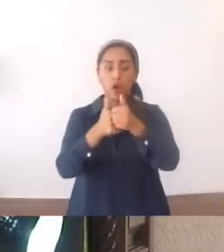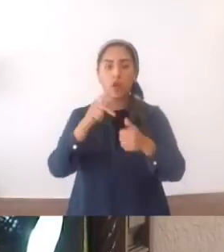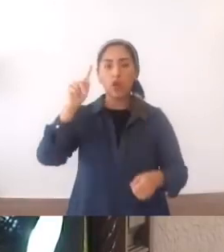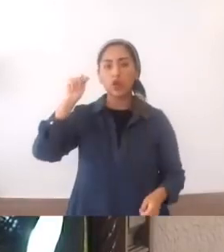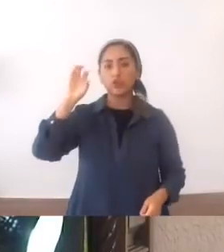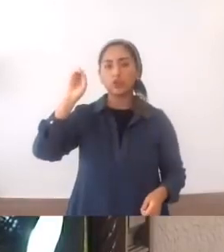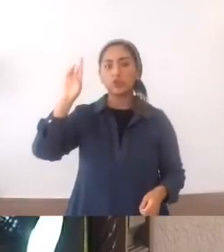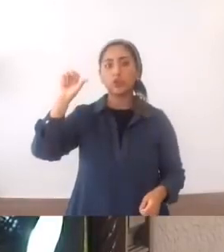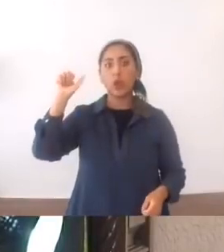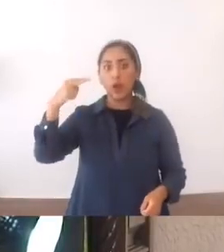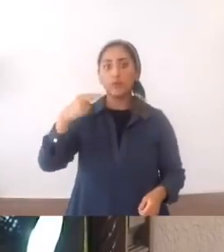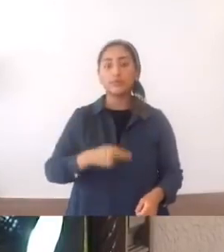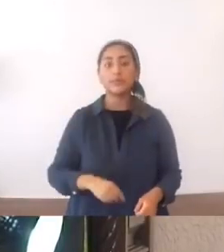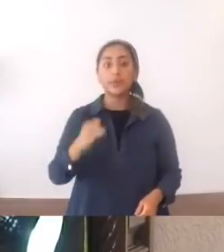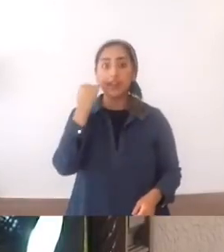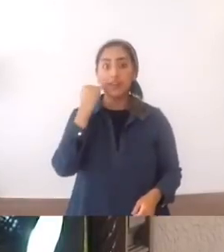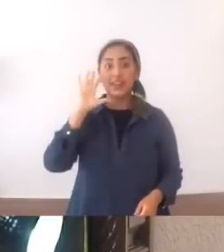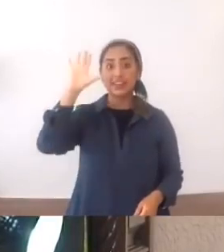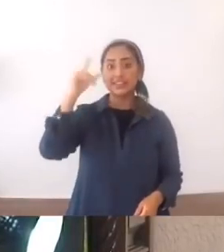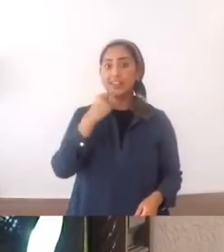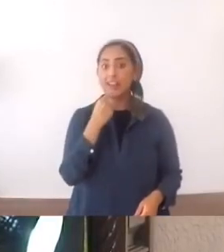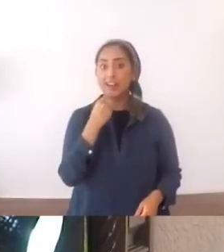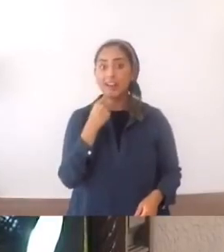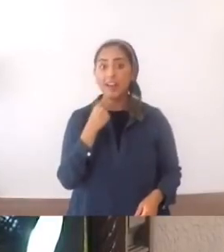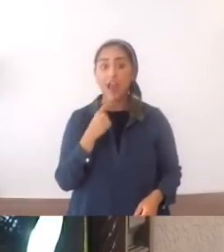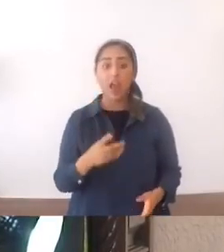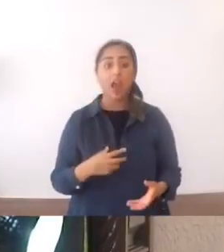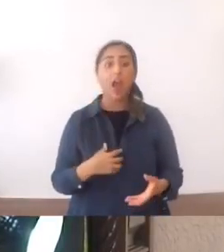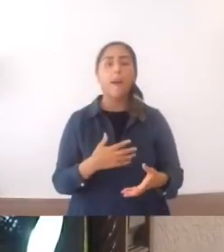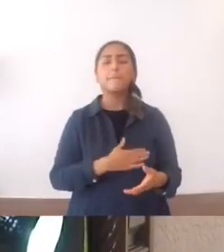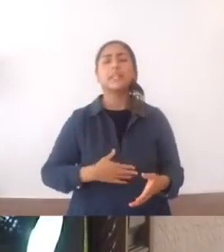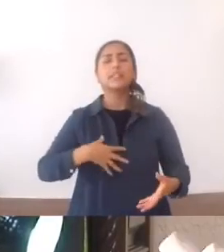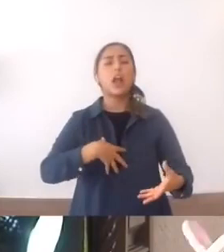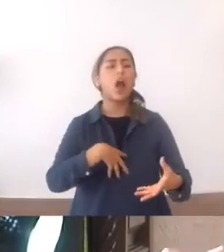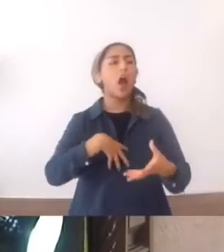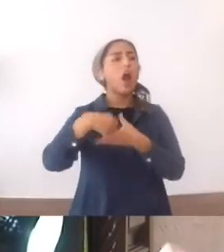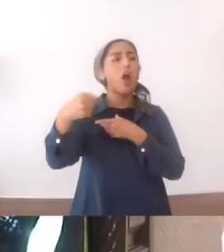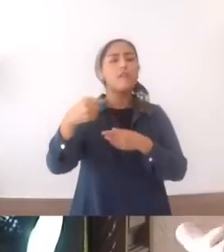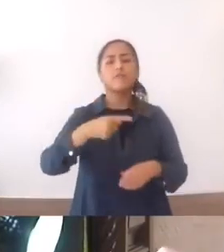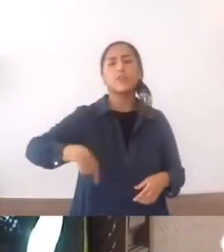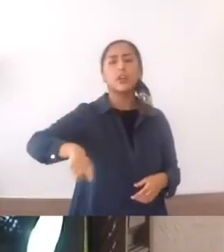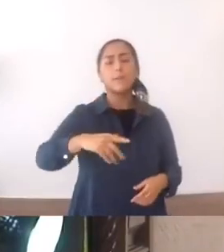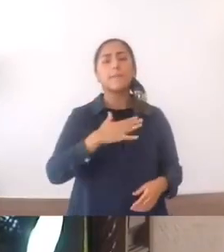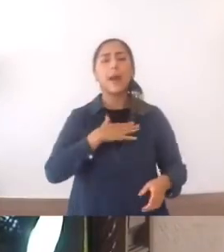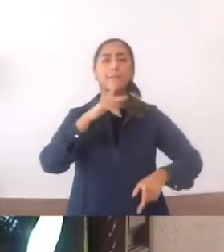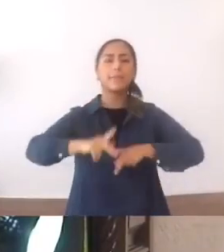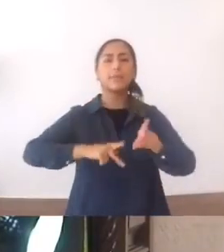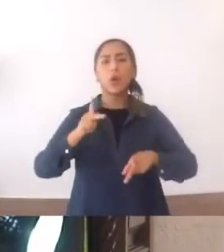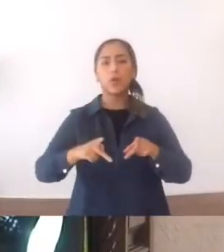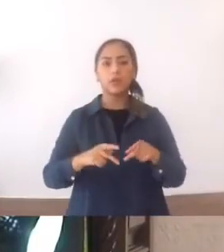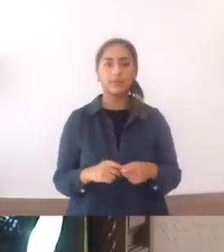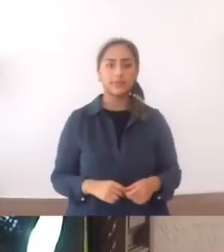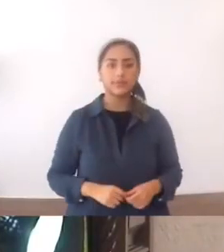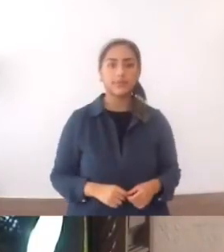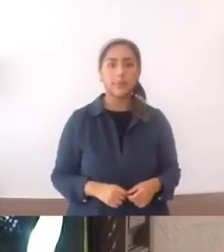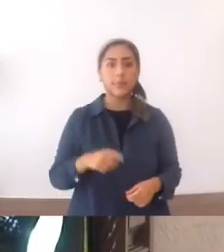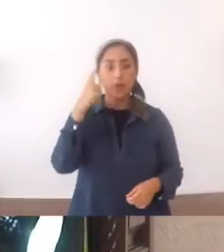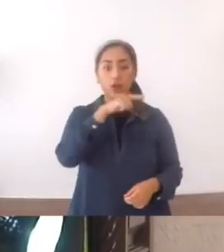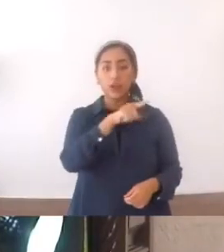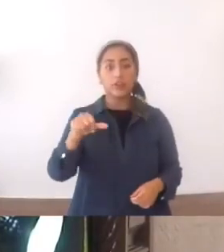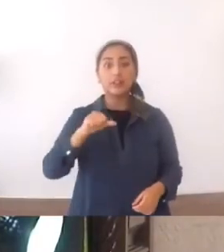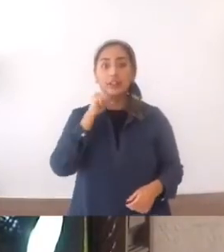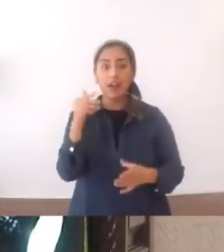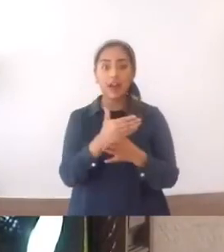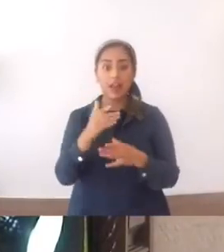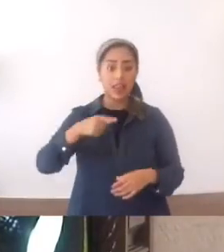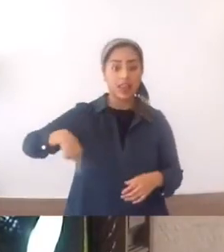que sigan la Torah. for the ones that follow the Torah. Si está diciendo, If He's saying, salid del medio de ella, pueblo mío, come out of her, my